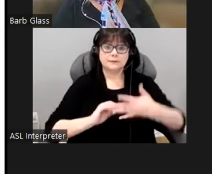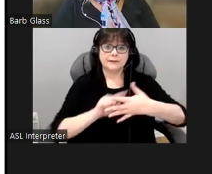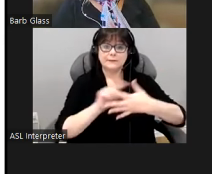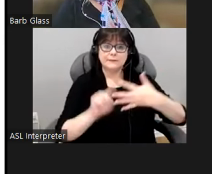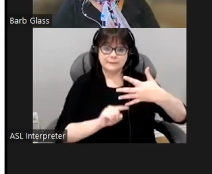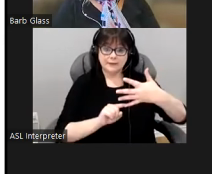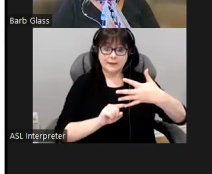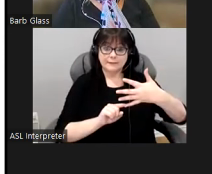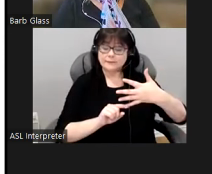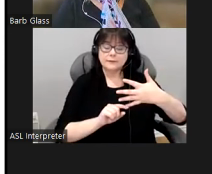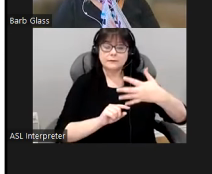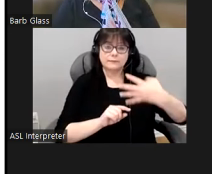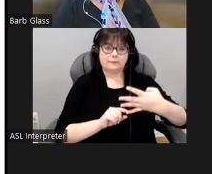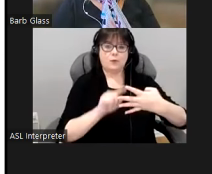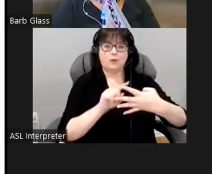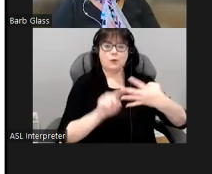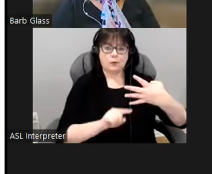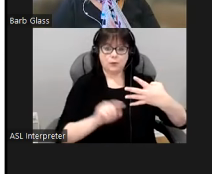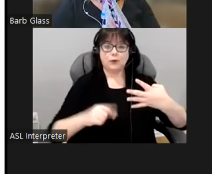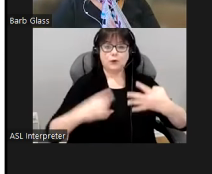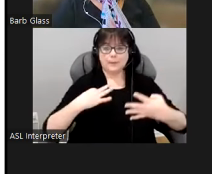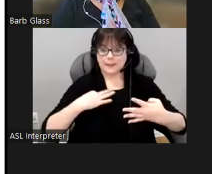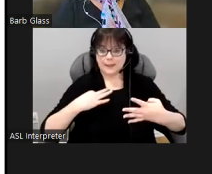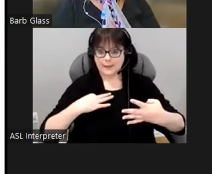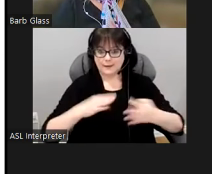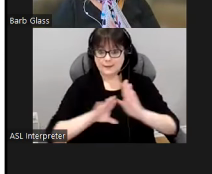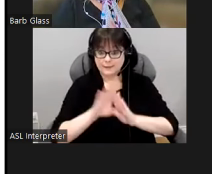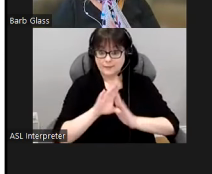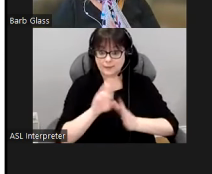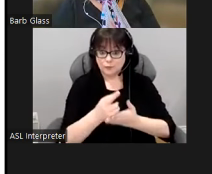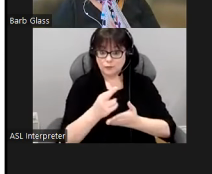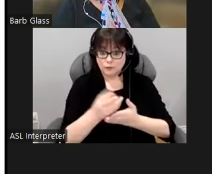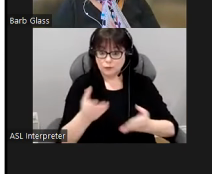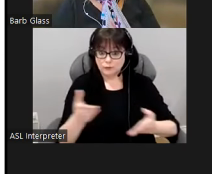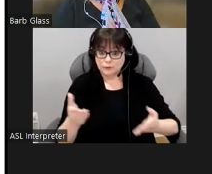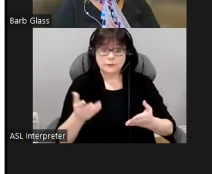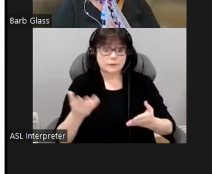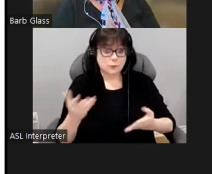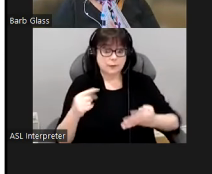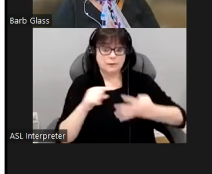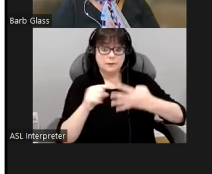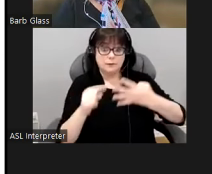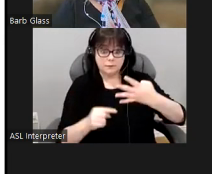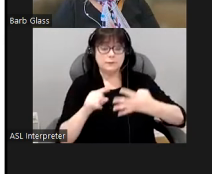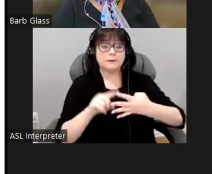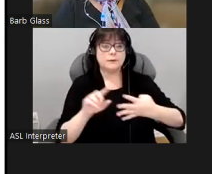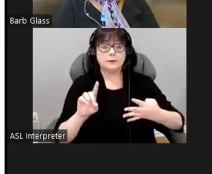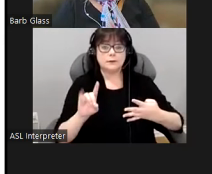Success themes. So we could apply to develop resources under digital,